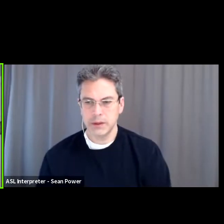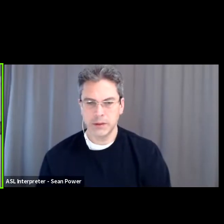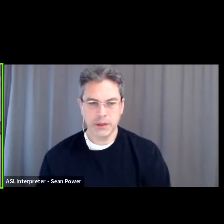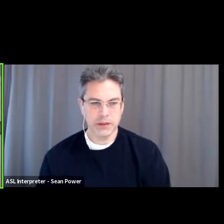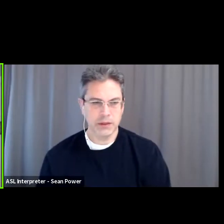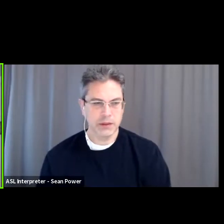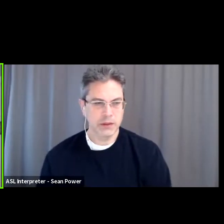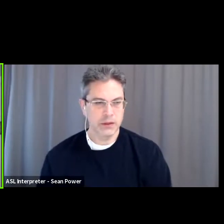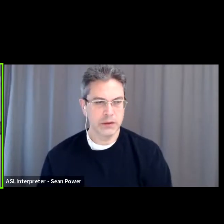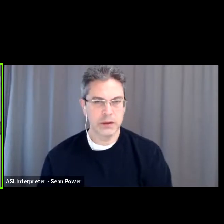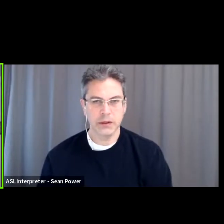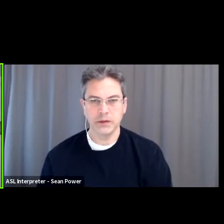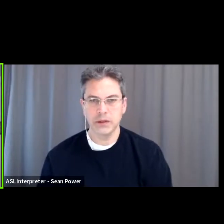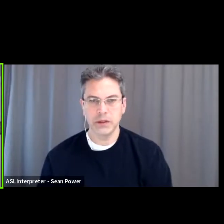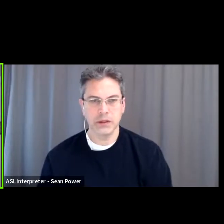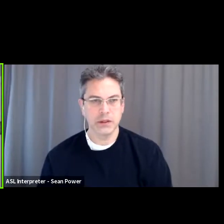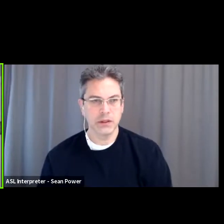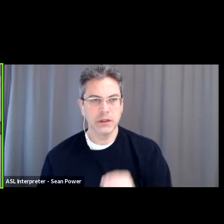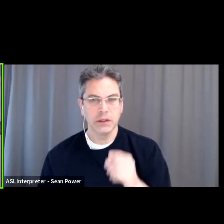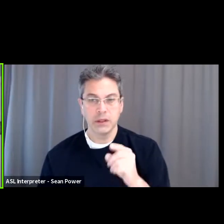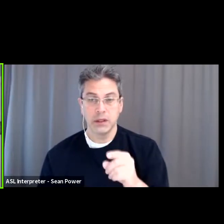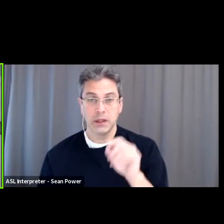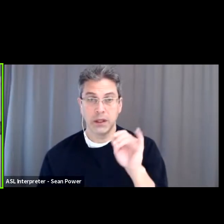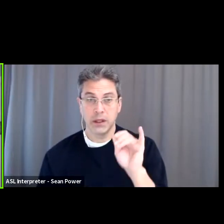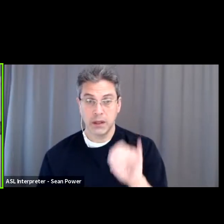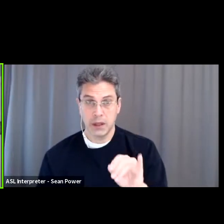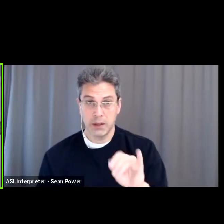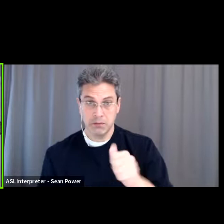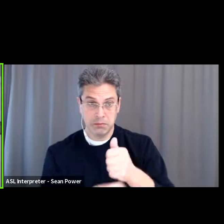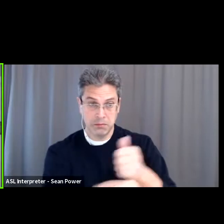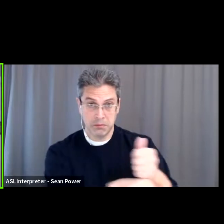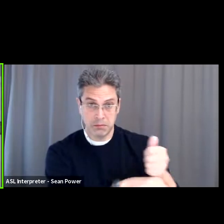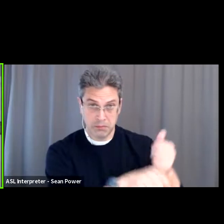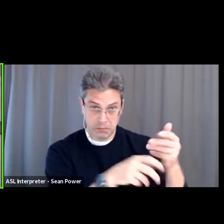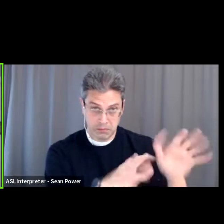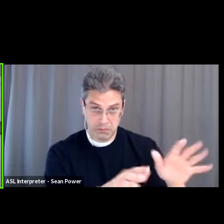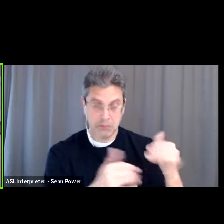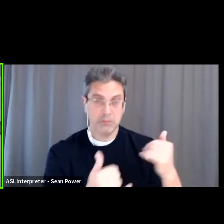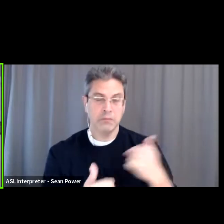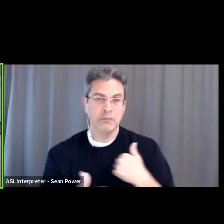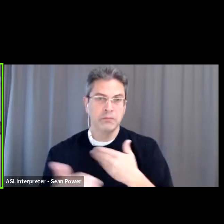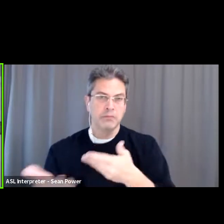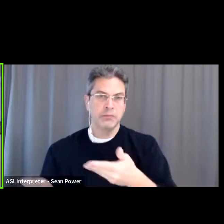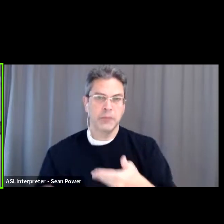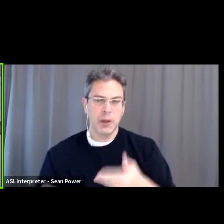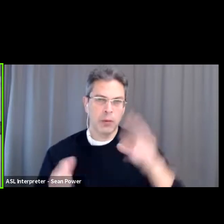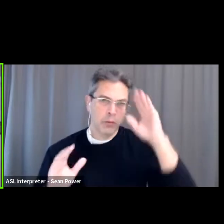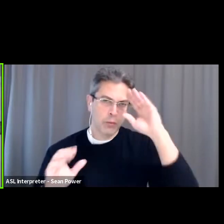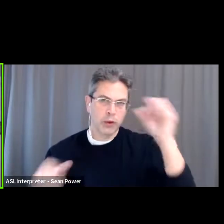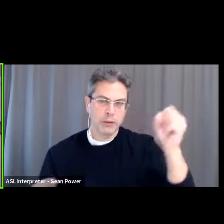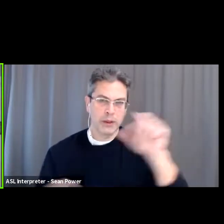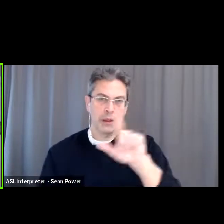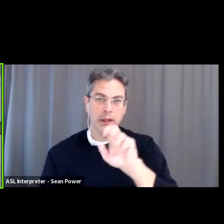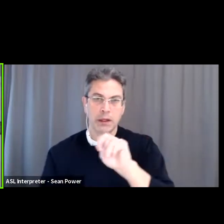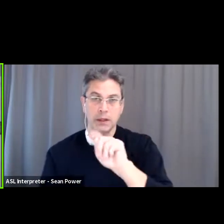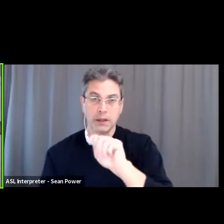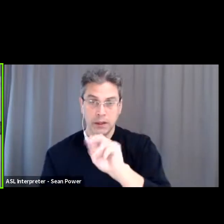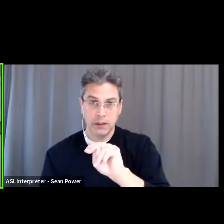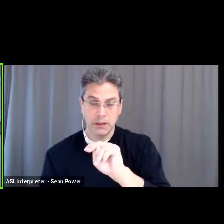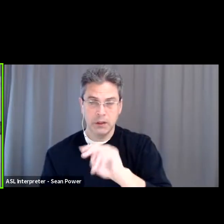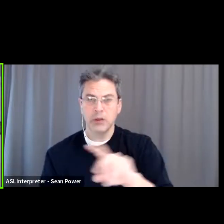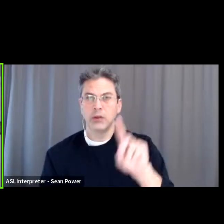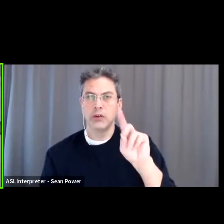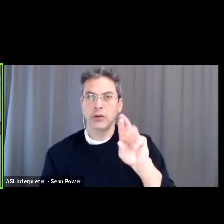with these housekeeping items established, I'd like to invite President Lenton, Dr. Tam, Professor